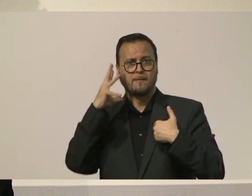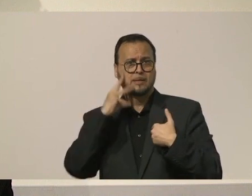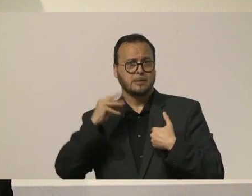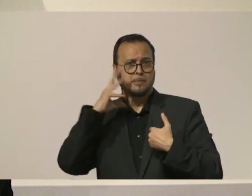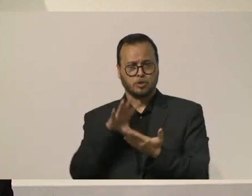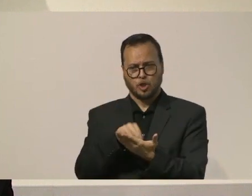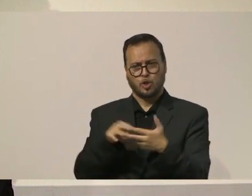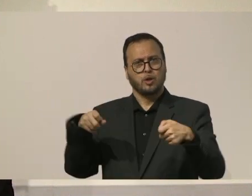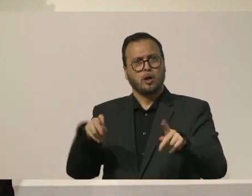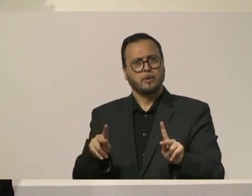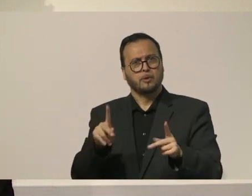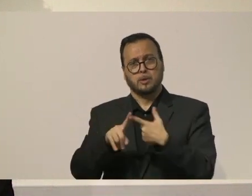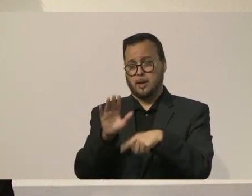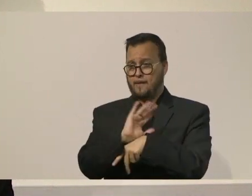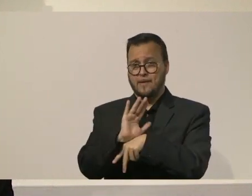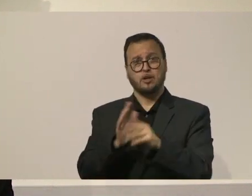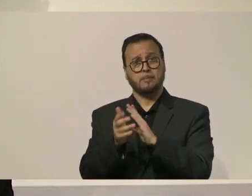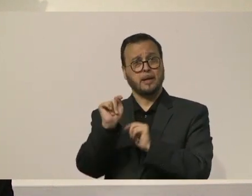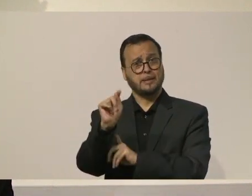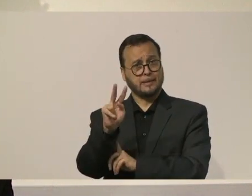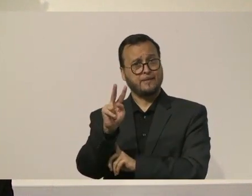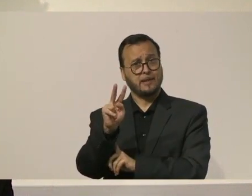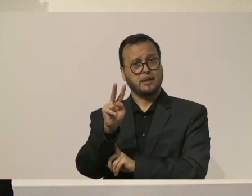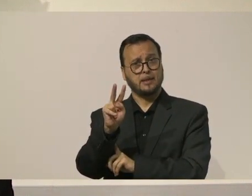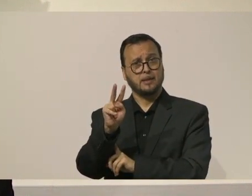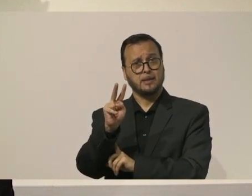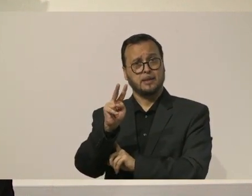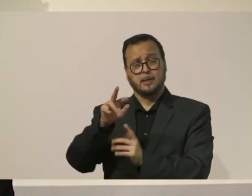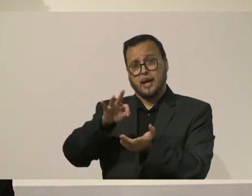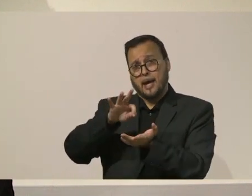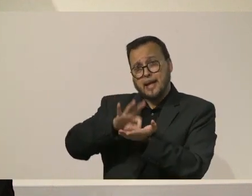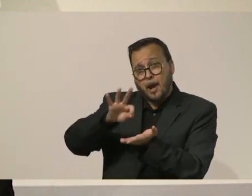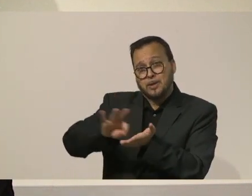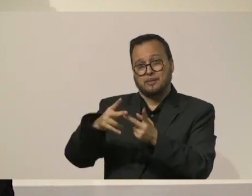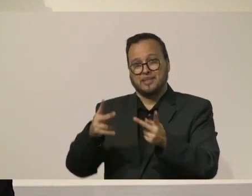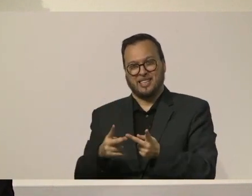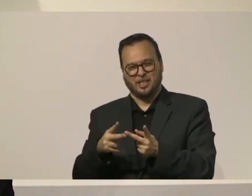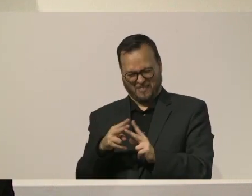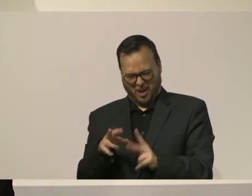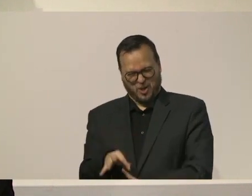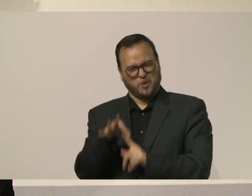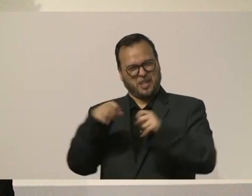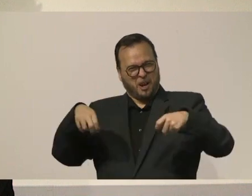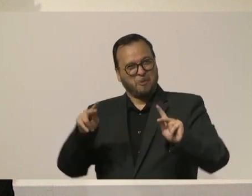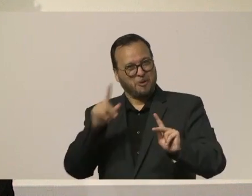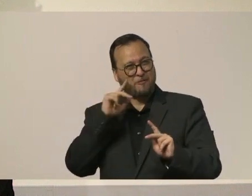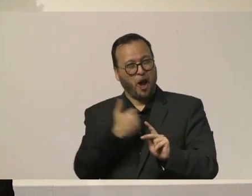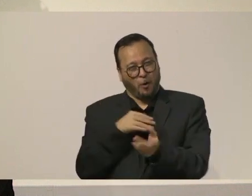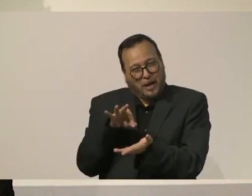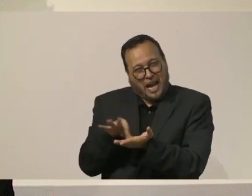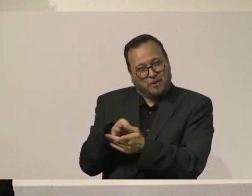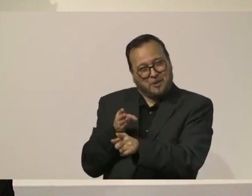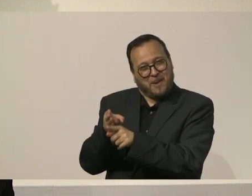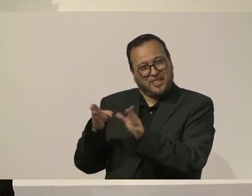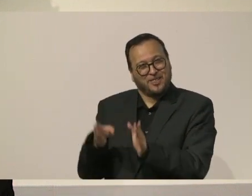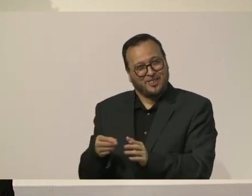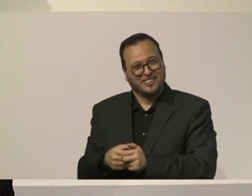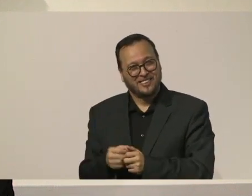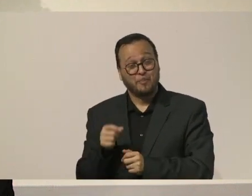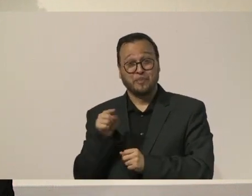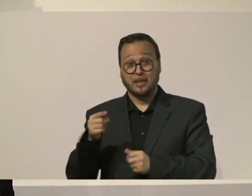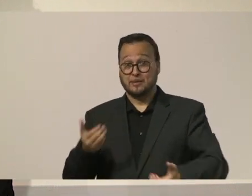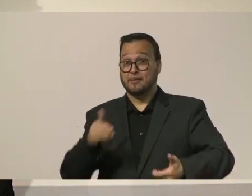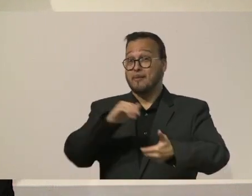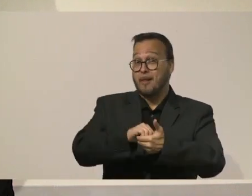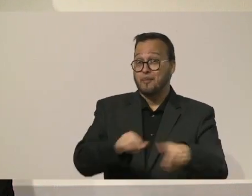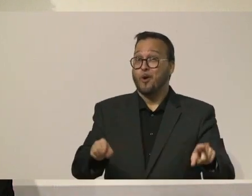learning opportunities in the film and television accounting positions, a very unique opportunity for our accounting majors. This is in